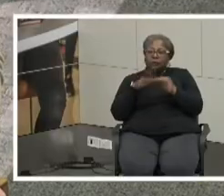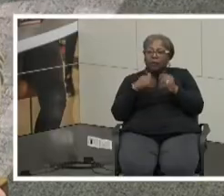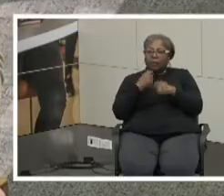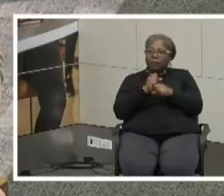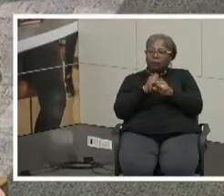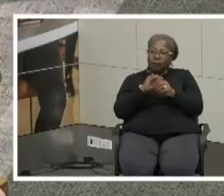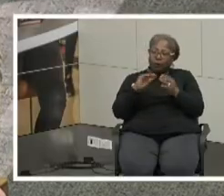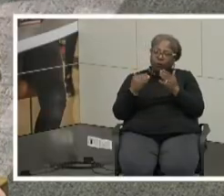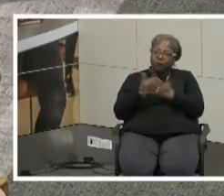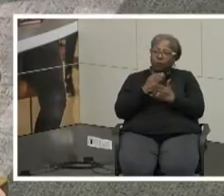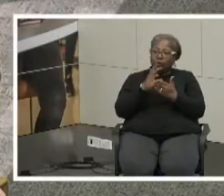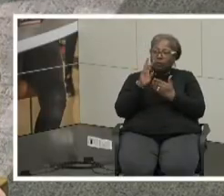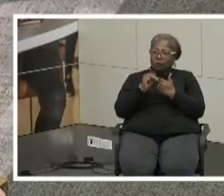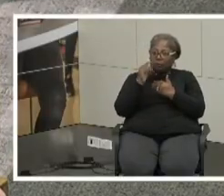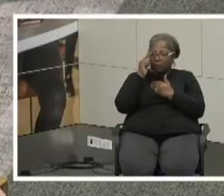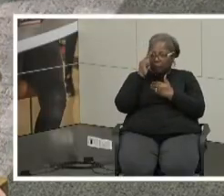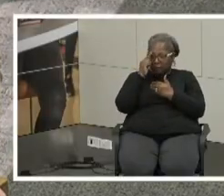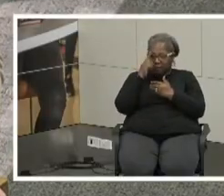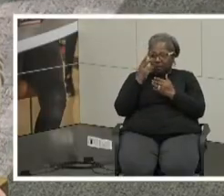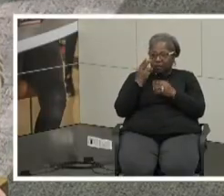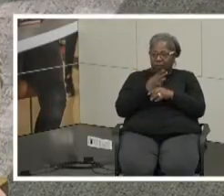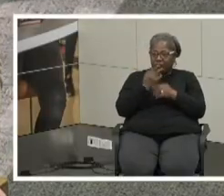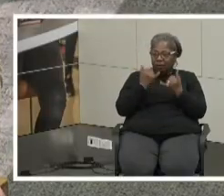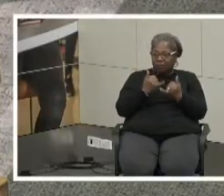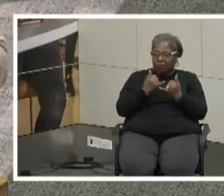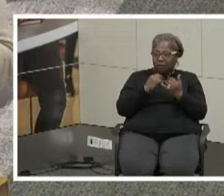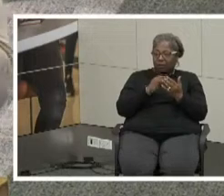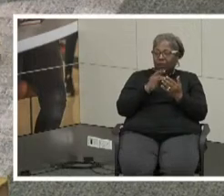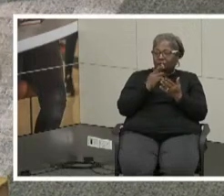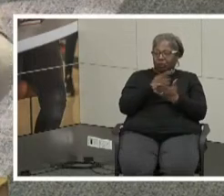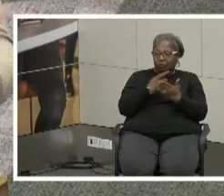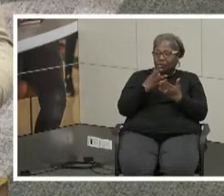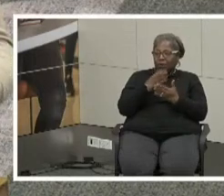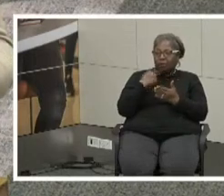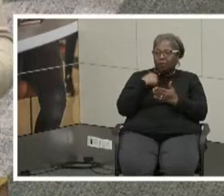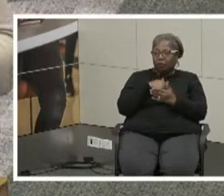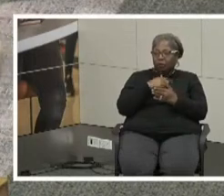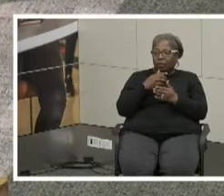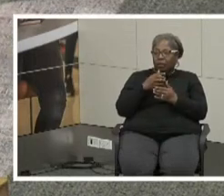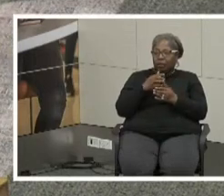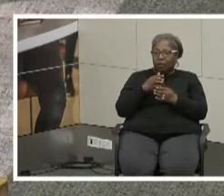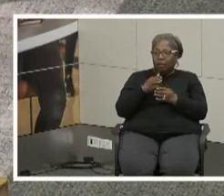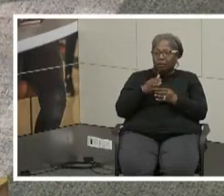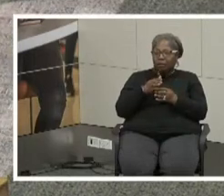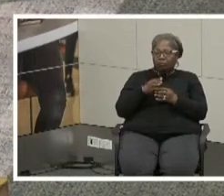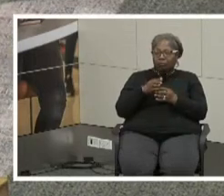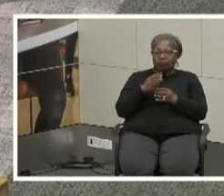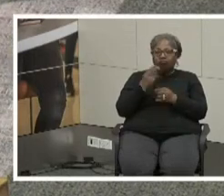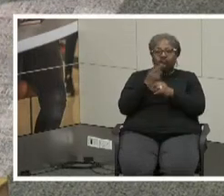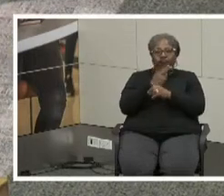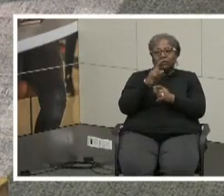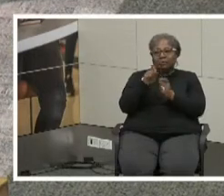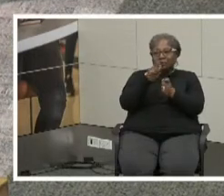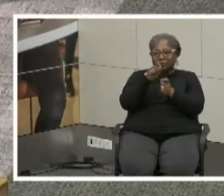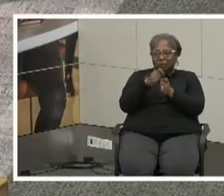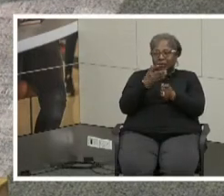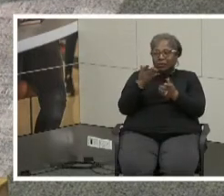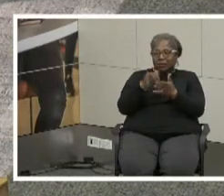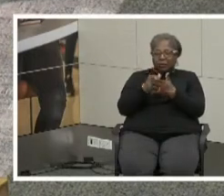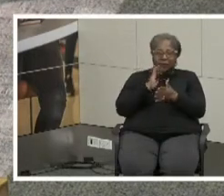a whole new curriculum right we we use existing resources and then we build the specific things that we know our